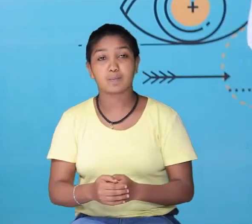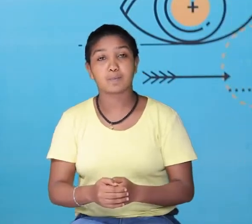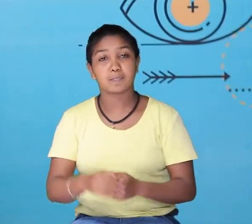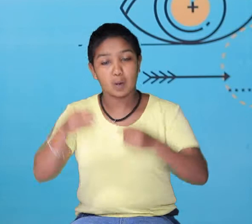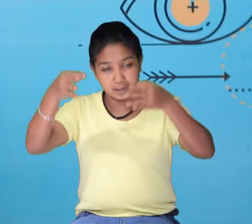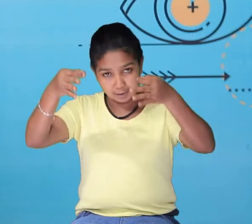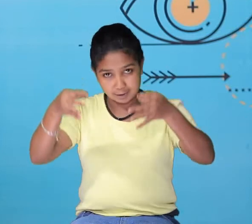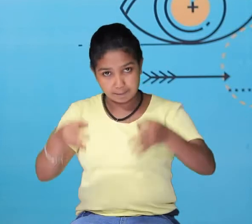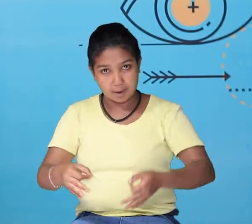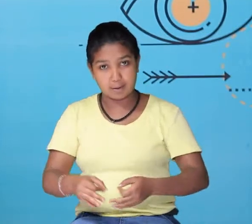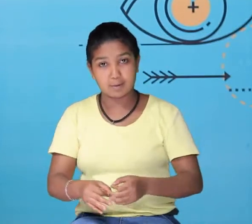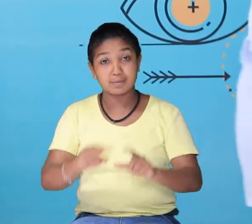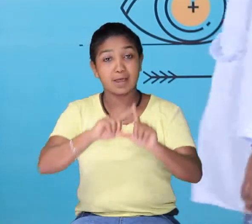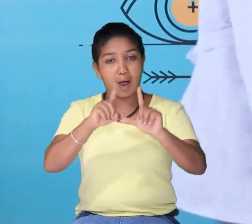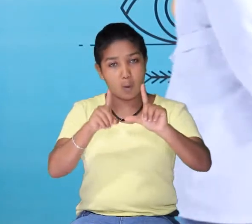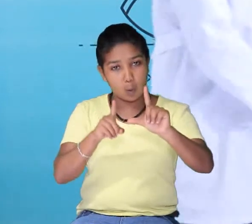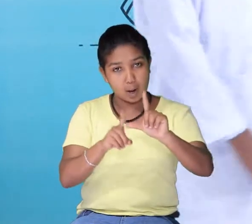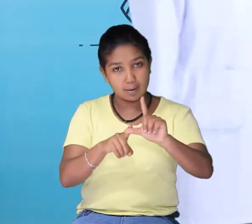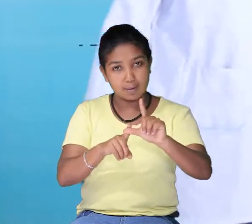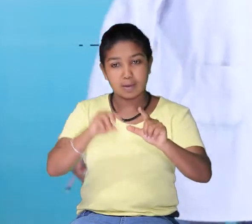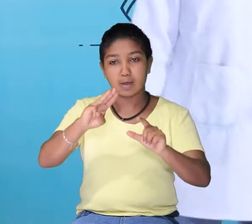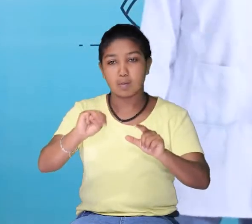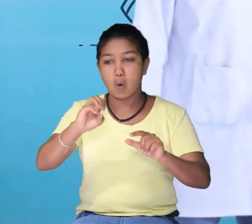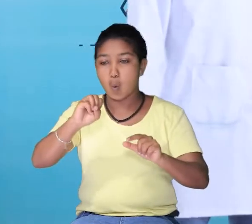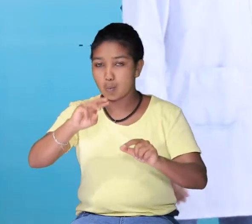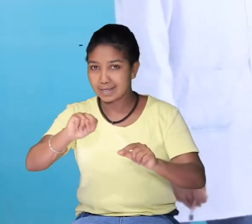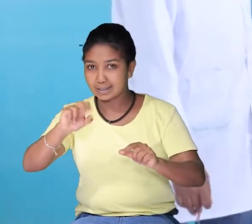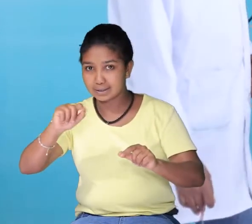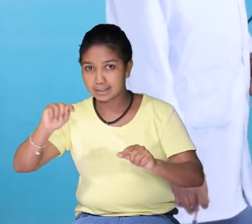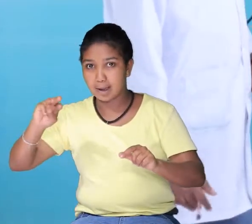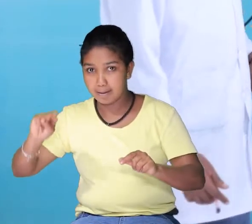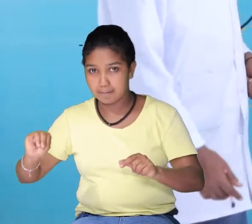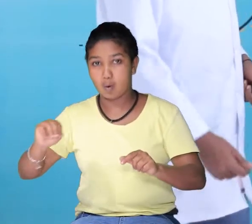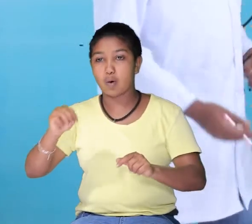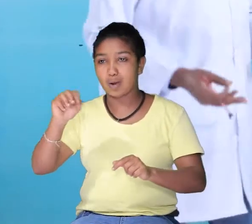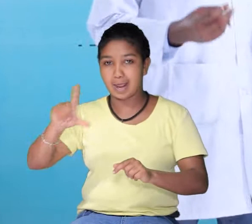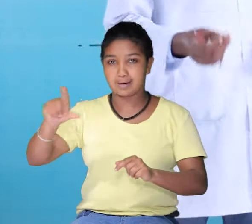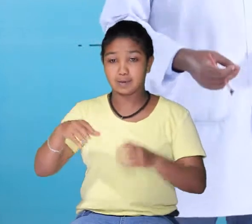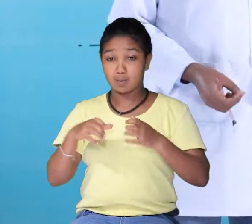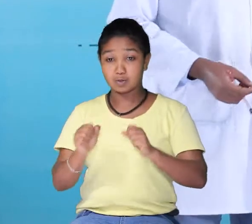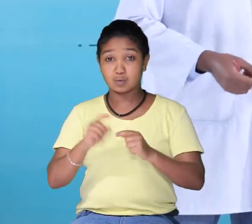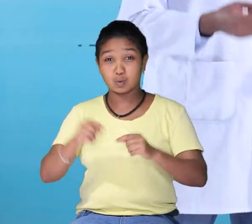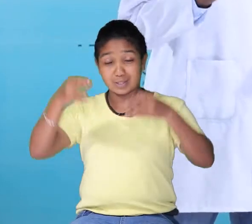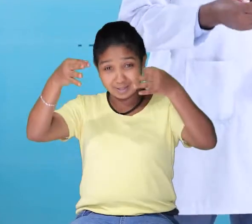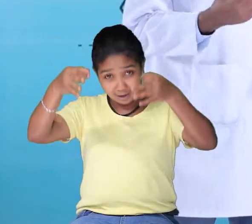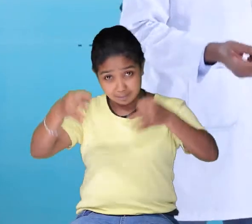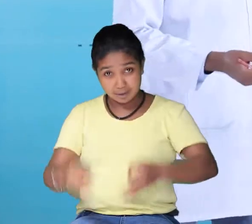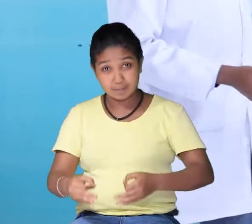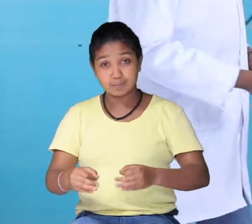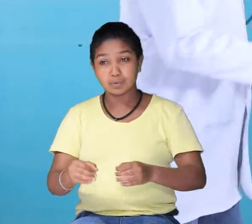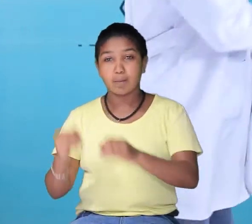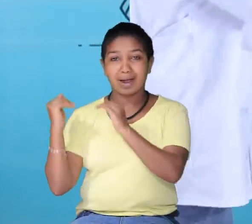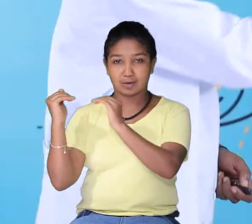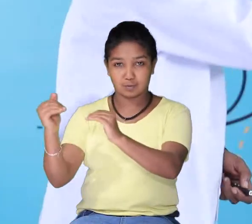you can determine the angular momentum. And the other point is it's possible to determine its